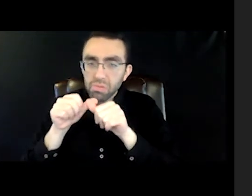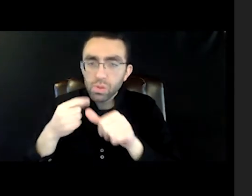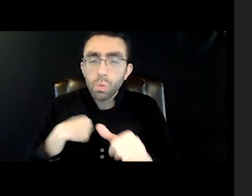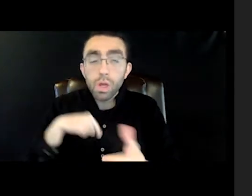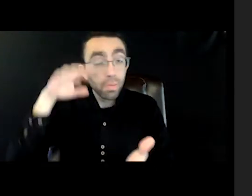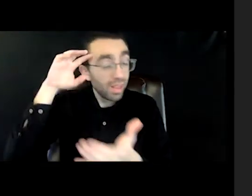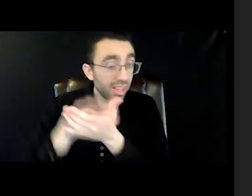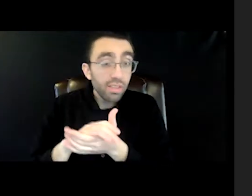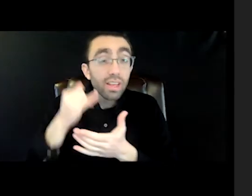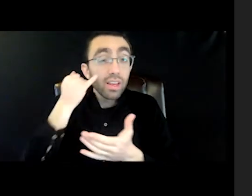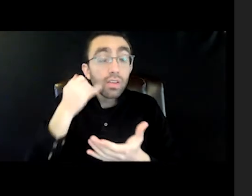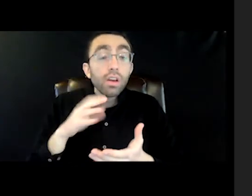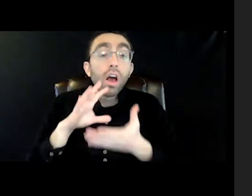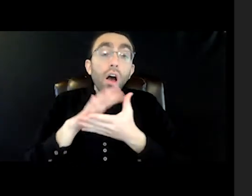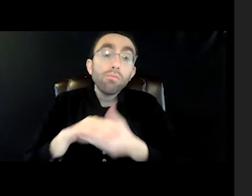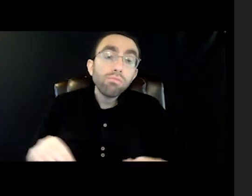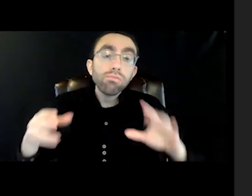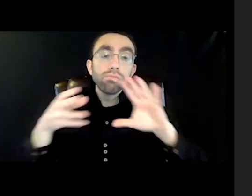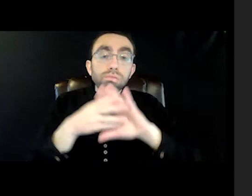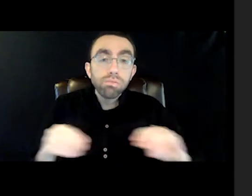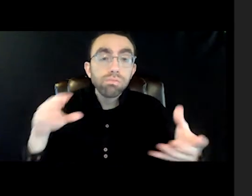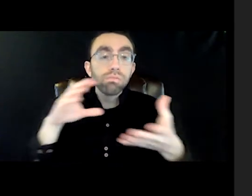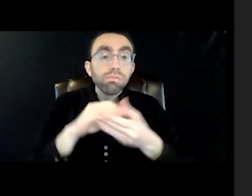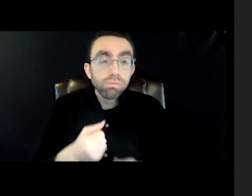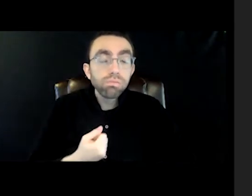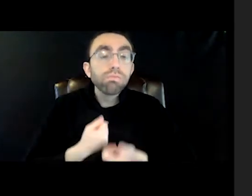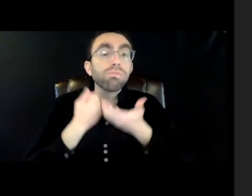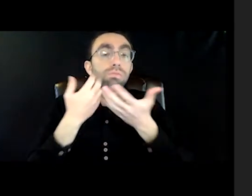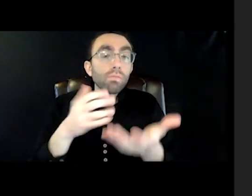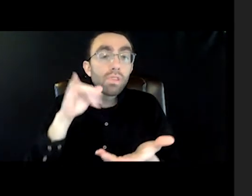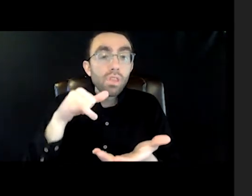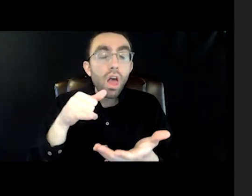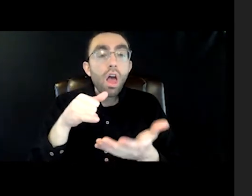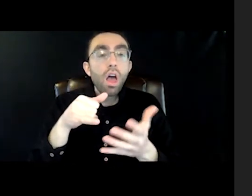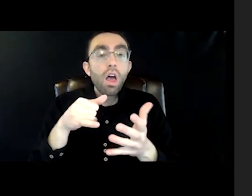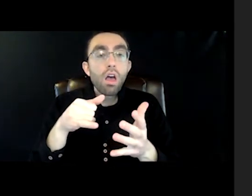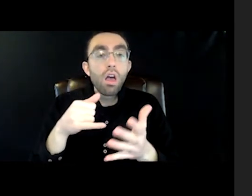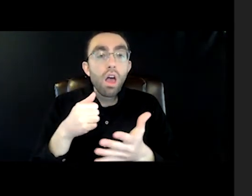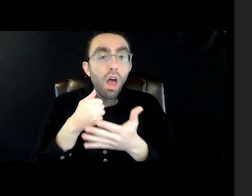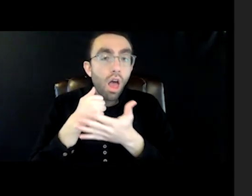storytelling, humanizing the climate crisis combats each of these challenges.